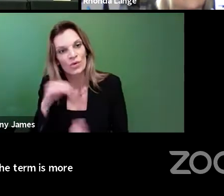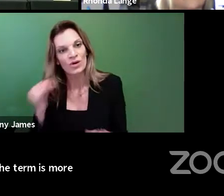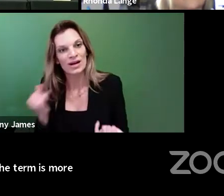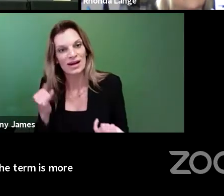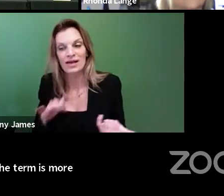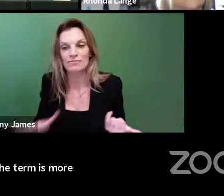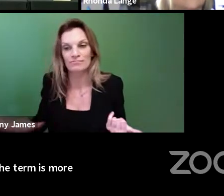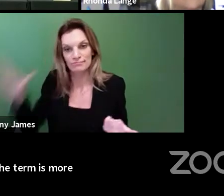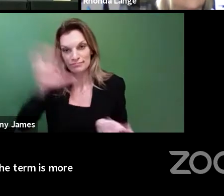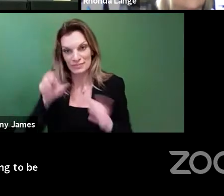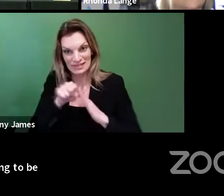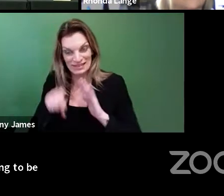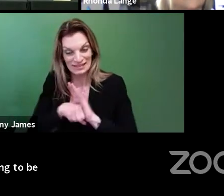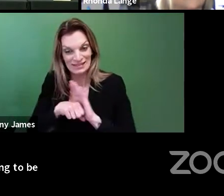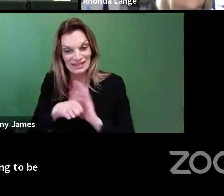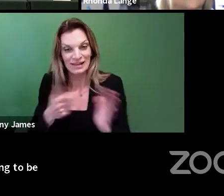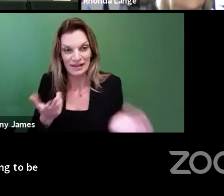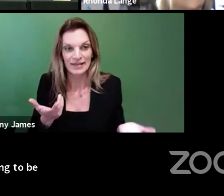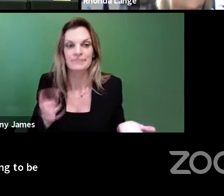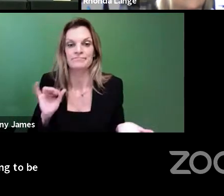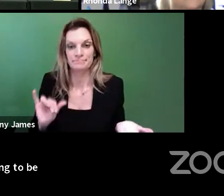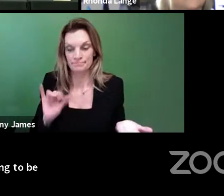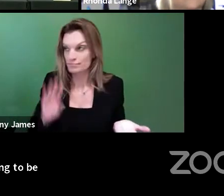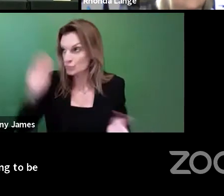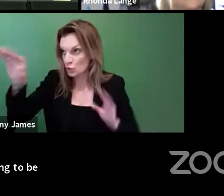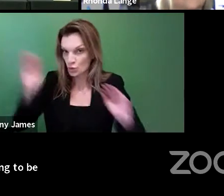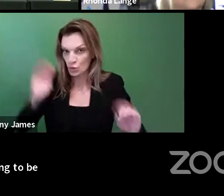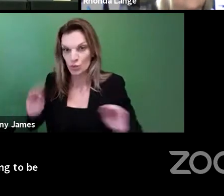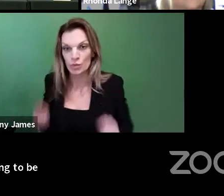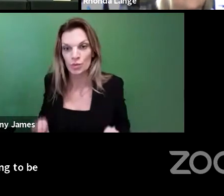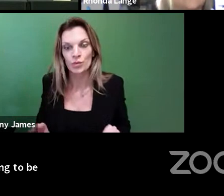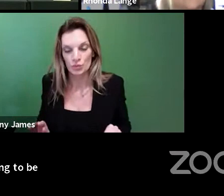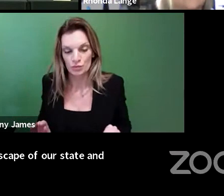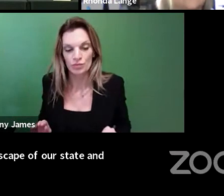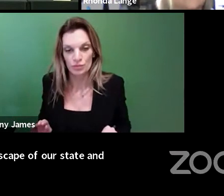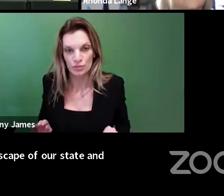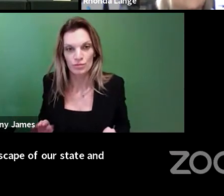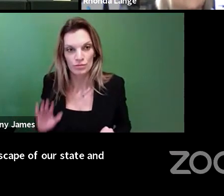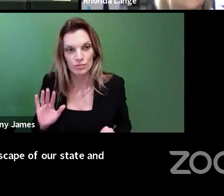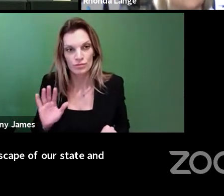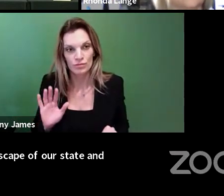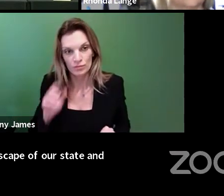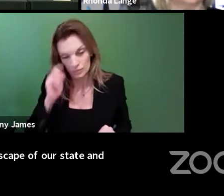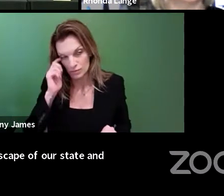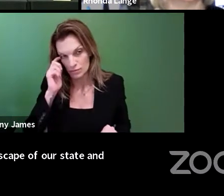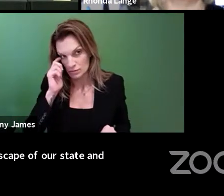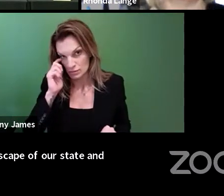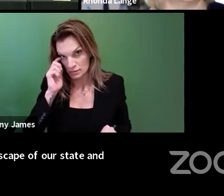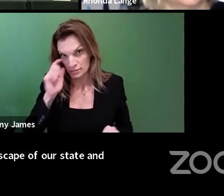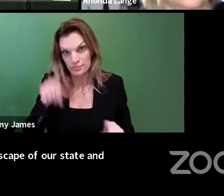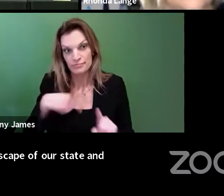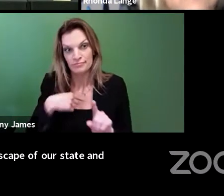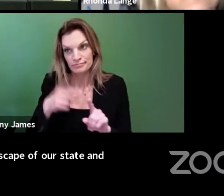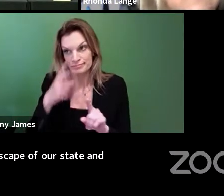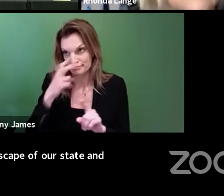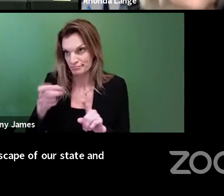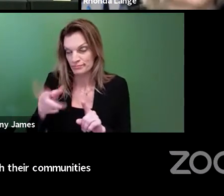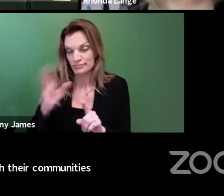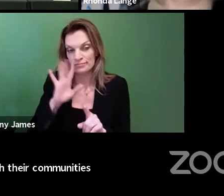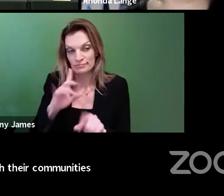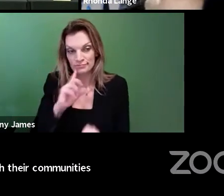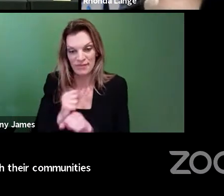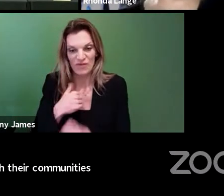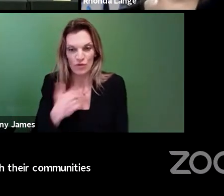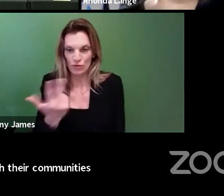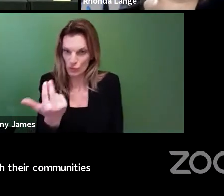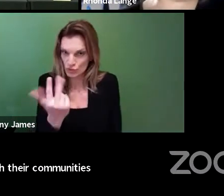of our state and where people have chosen to live with their communities that you would ever have 13